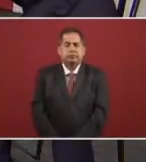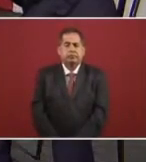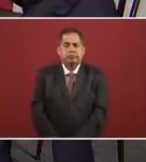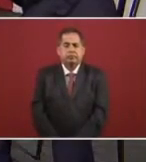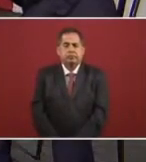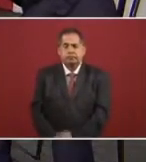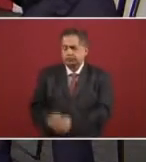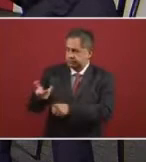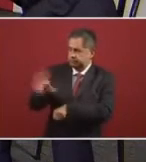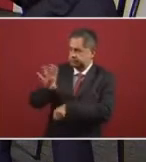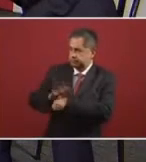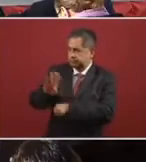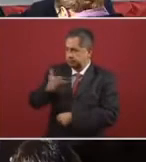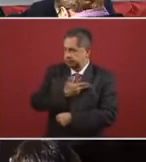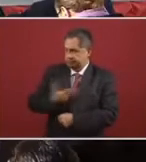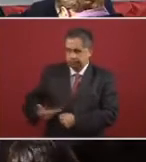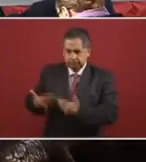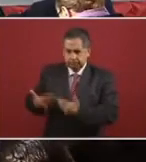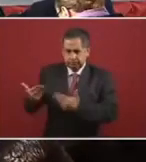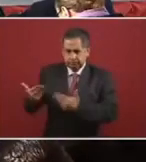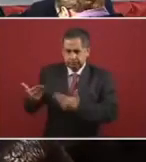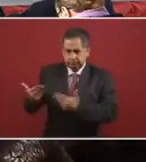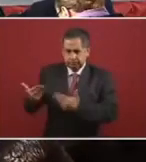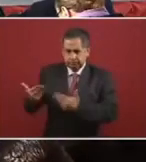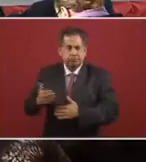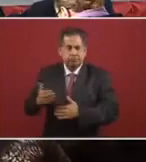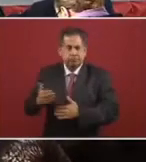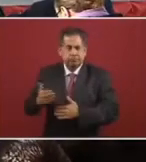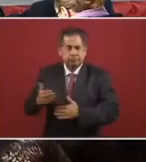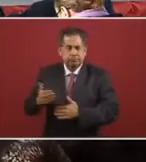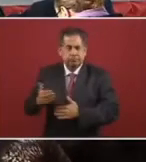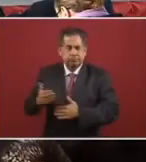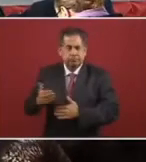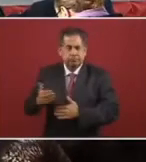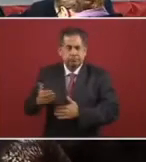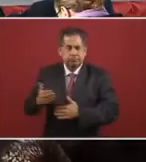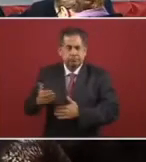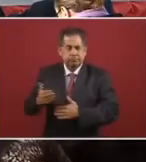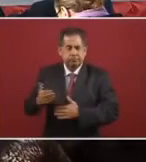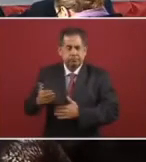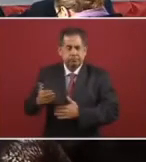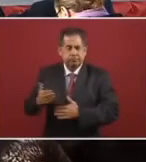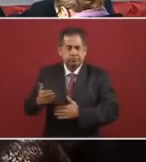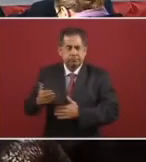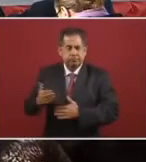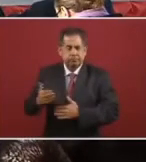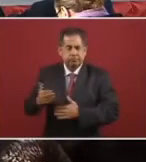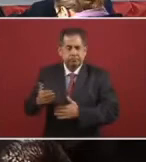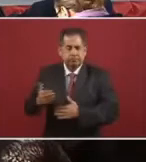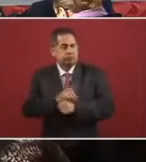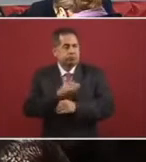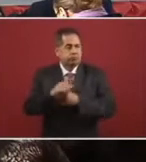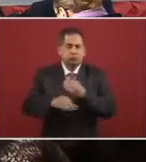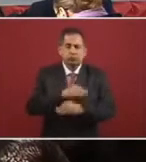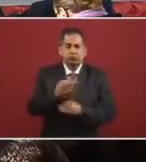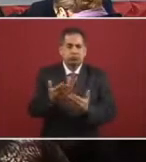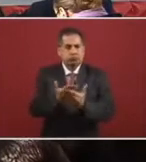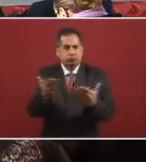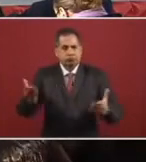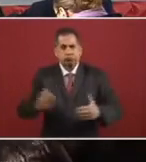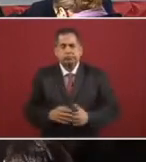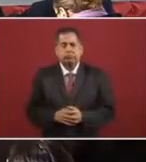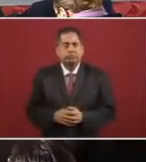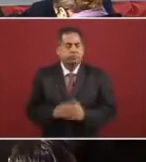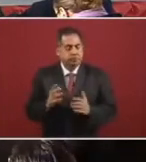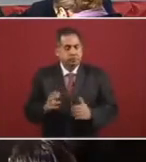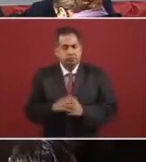Con su permiso, señor presidente, muy buenos días a todas y a todos. So he just said hello to everybody and thanks to Mr. President.